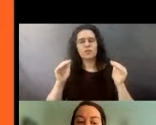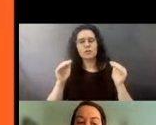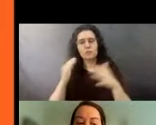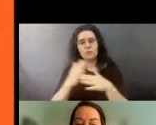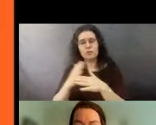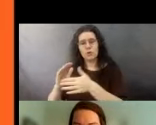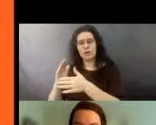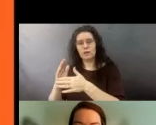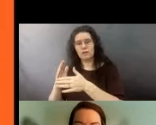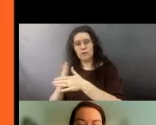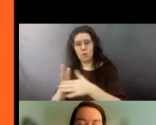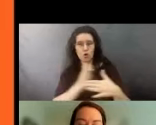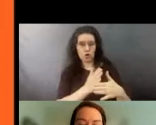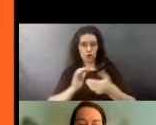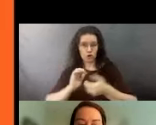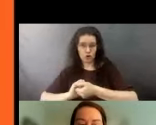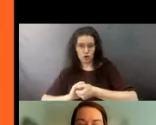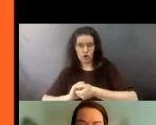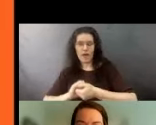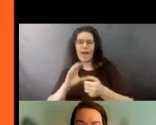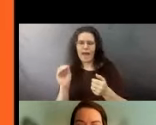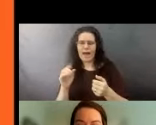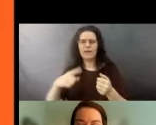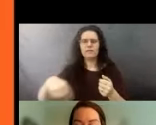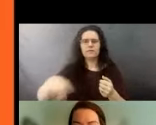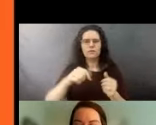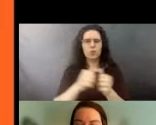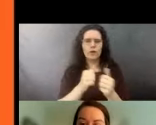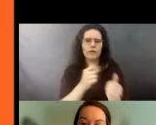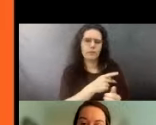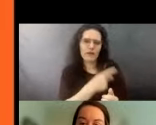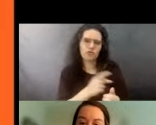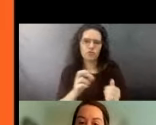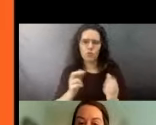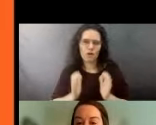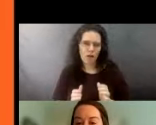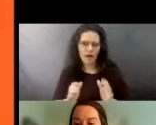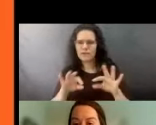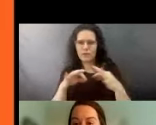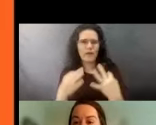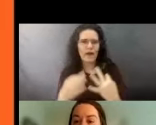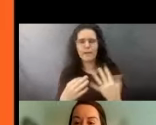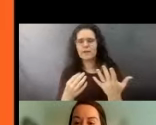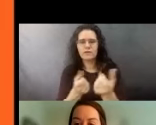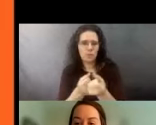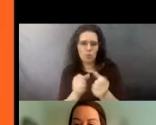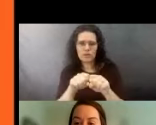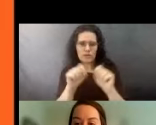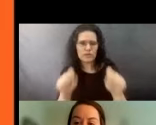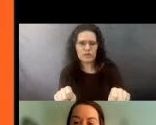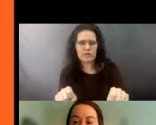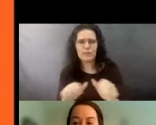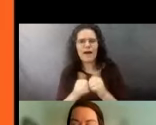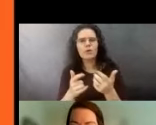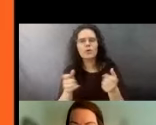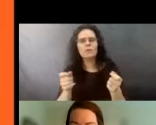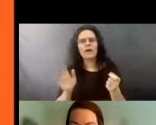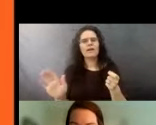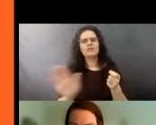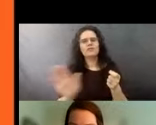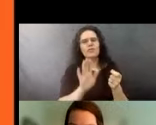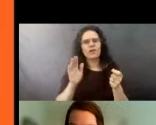as well as between and among the patients or clients and their families or support systems who might be also interfacing with